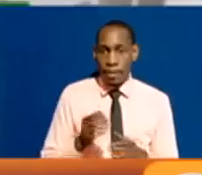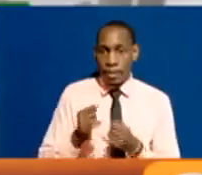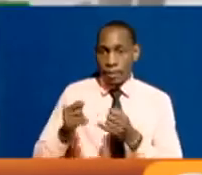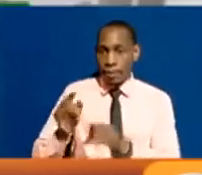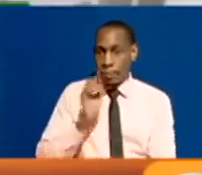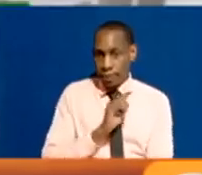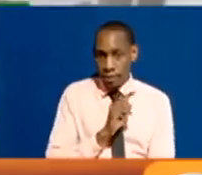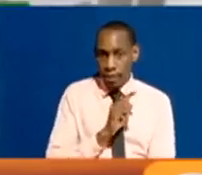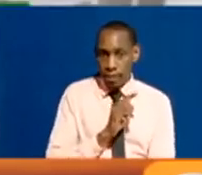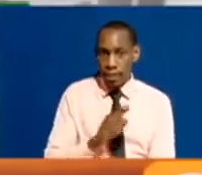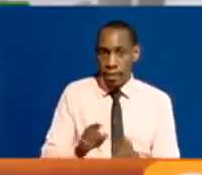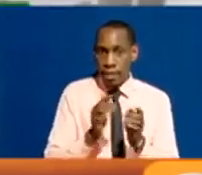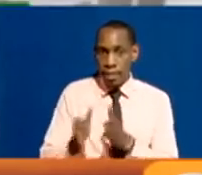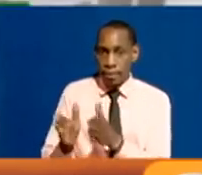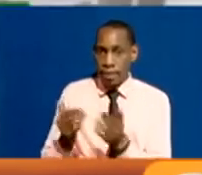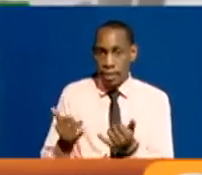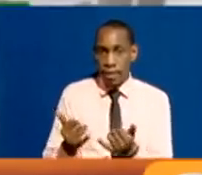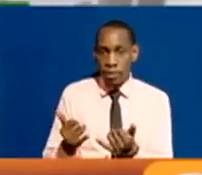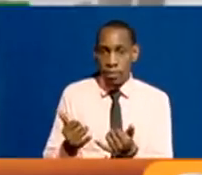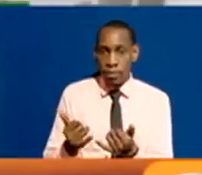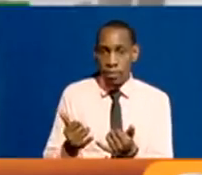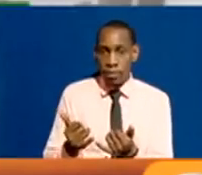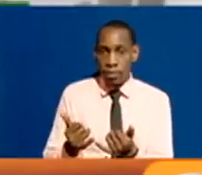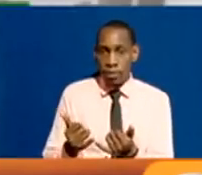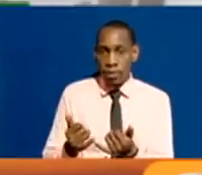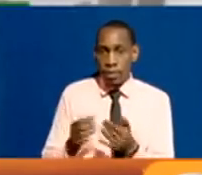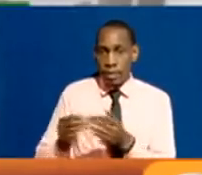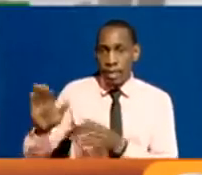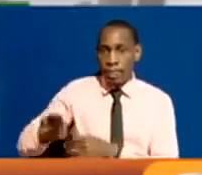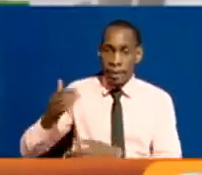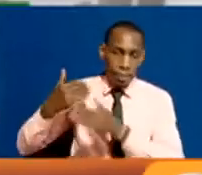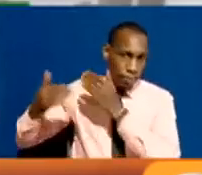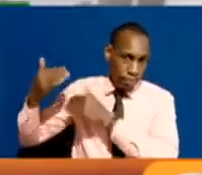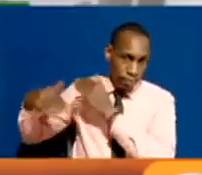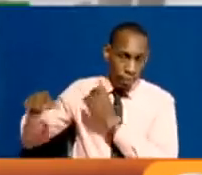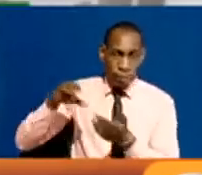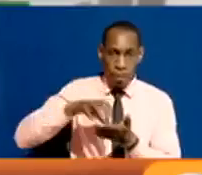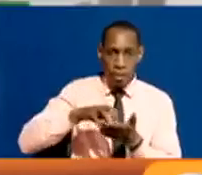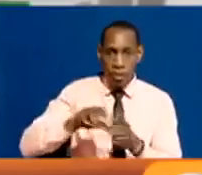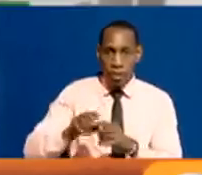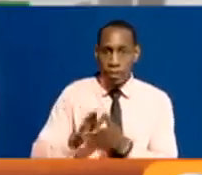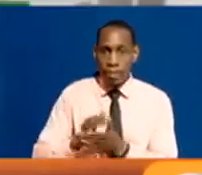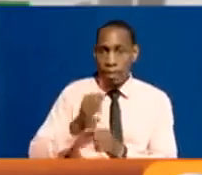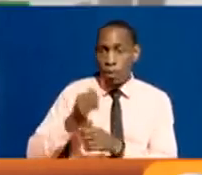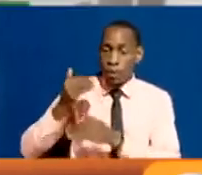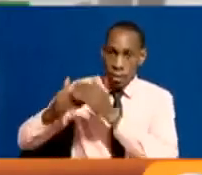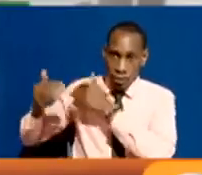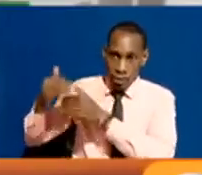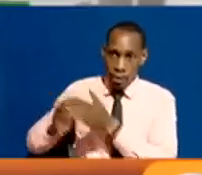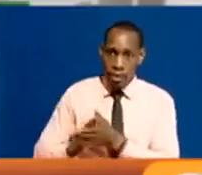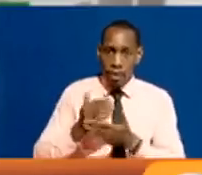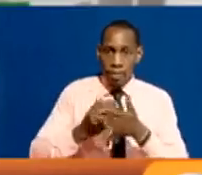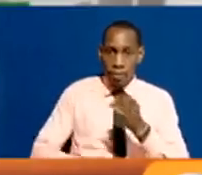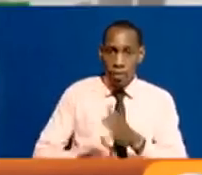effected, this arrangement would partly take Parliament back to where it used to be and how it used to work before